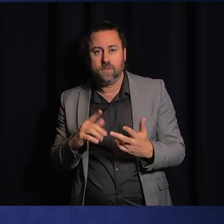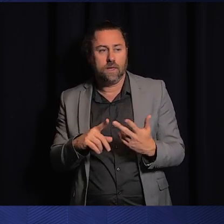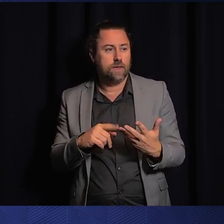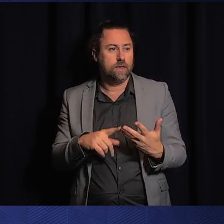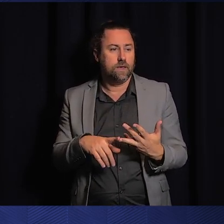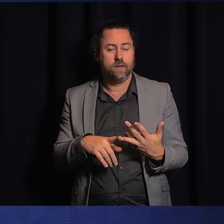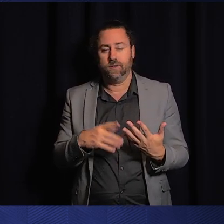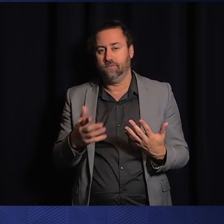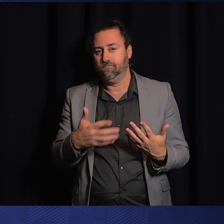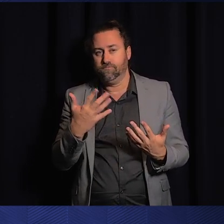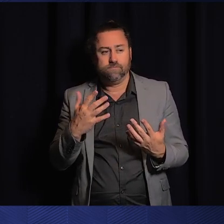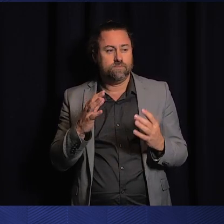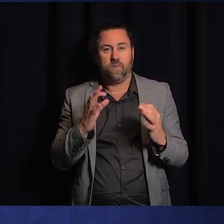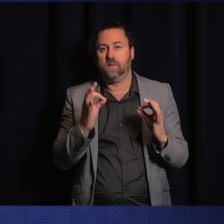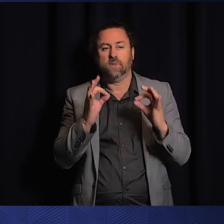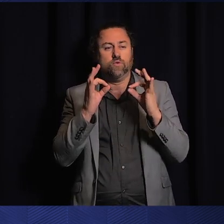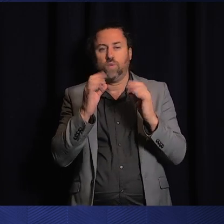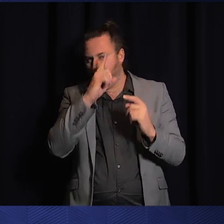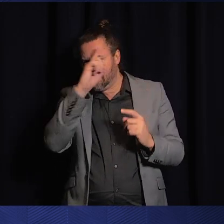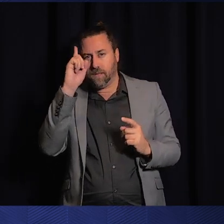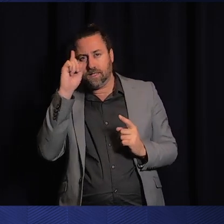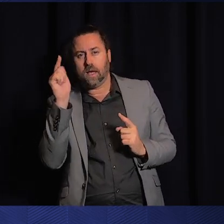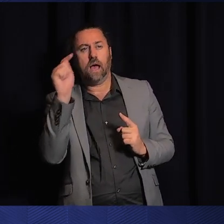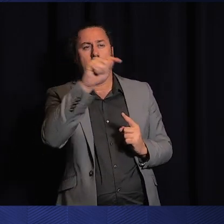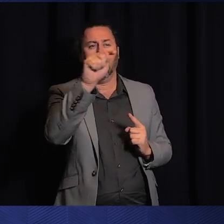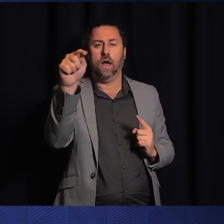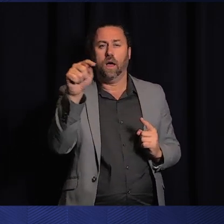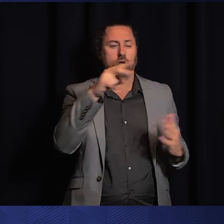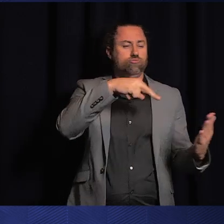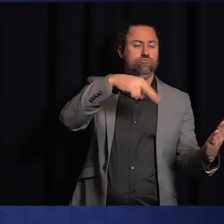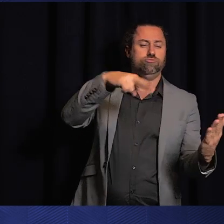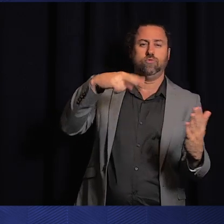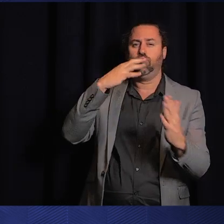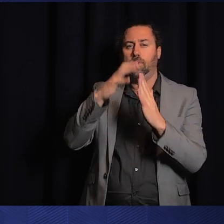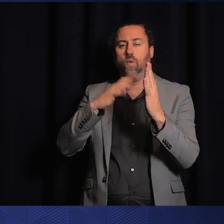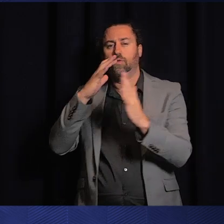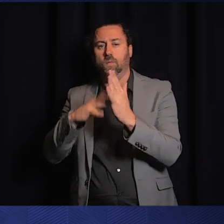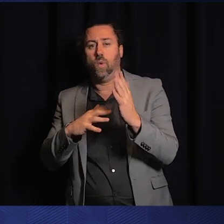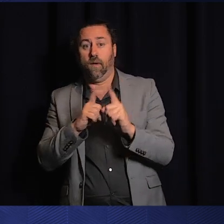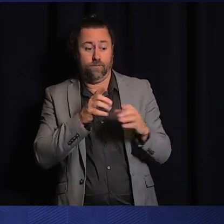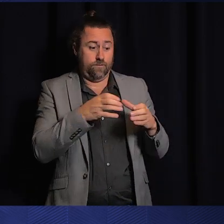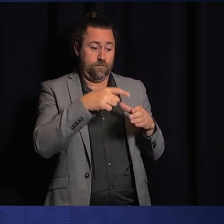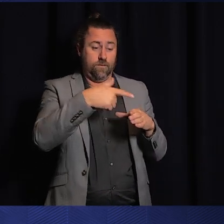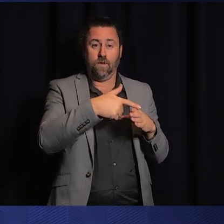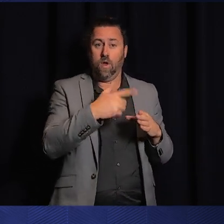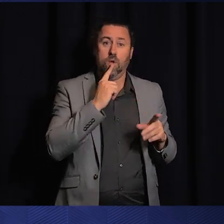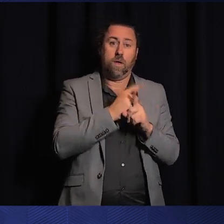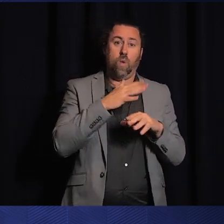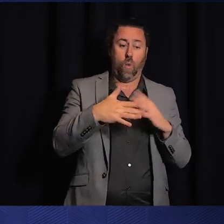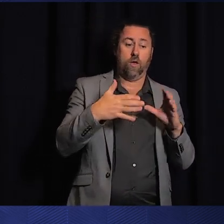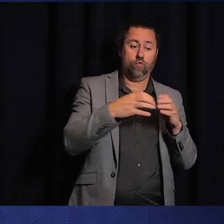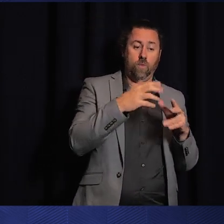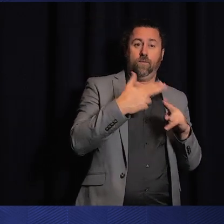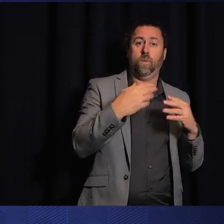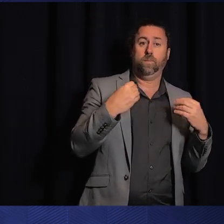other special rapporteurs or working groups, such as the Working Group on Business and Human Rights. So we